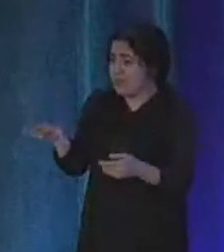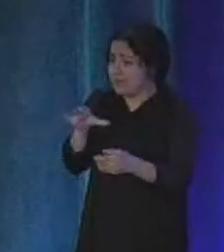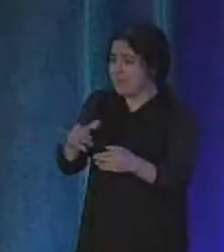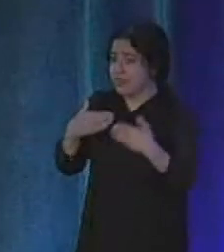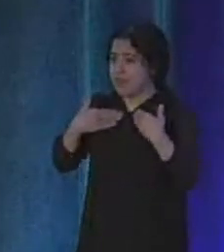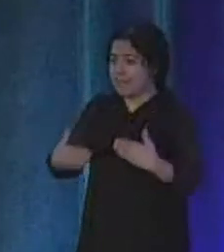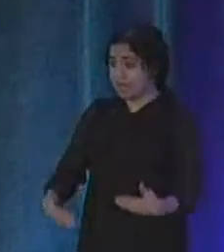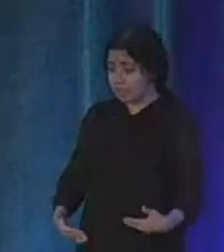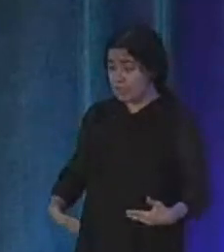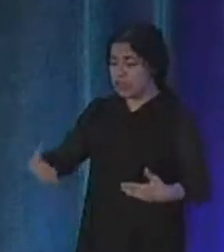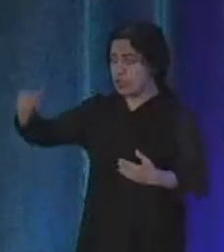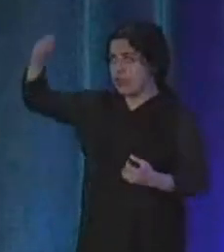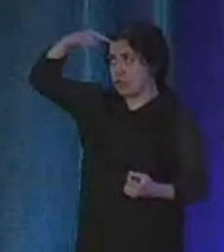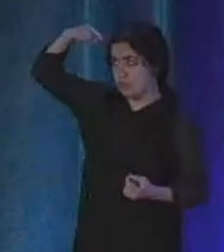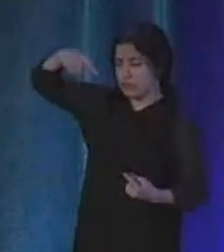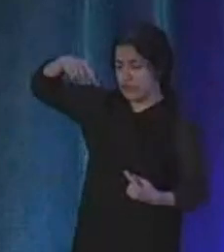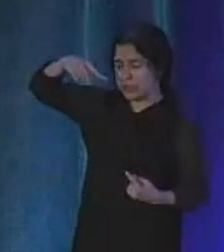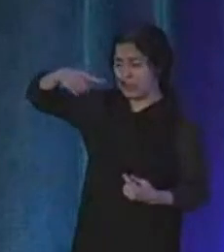physical trigger that you were looking for.